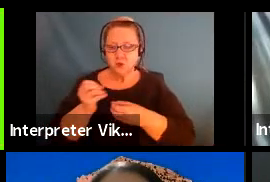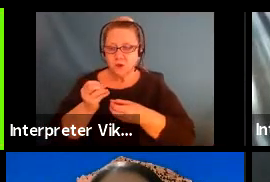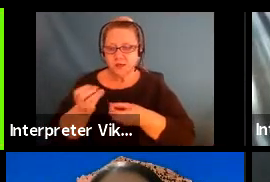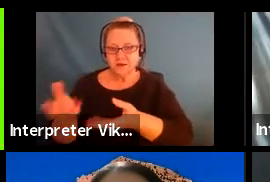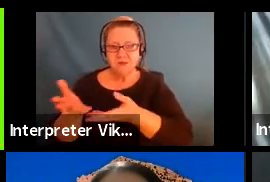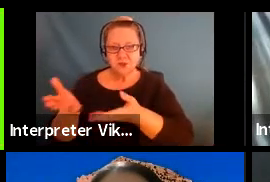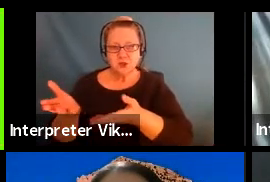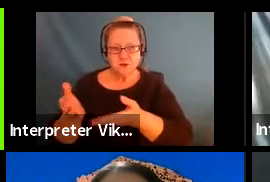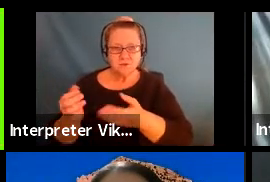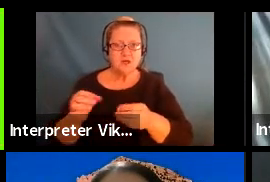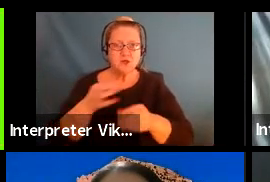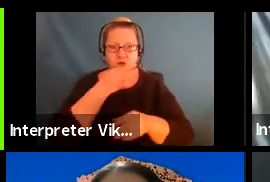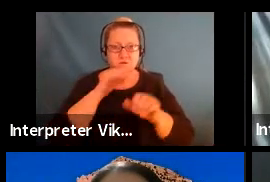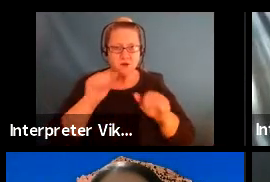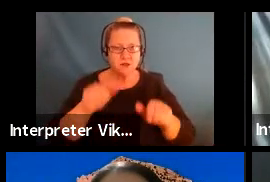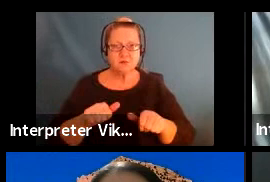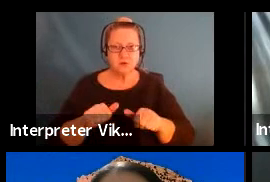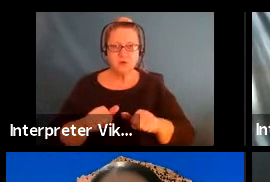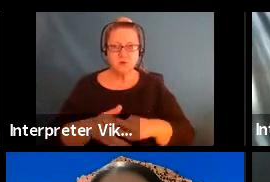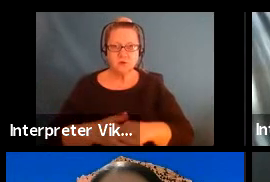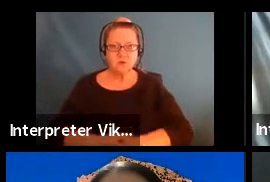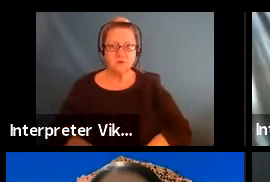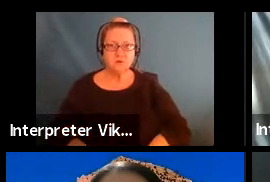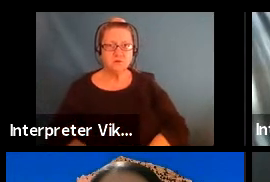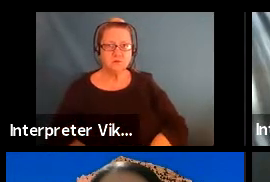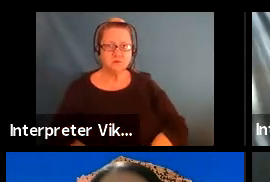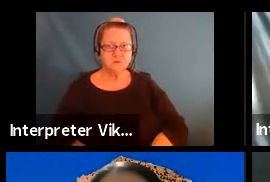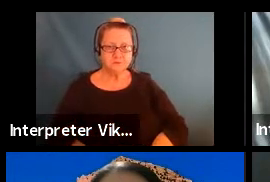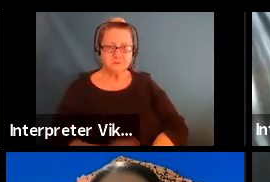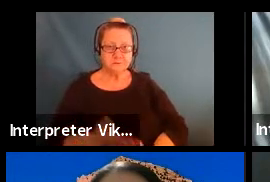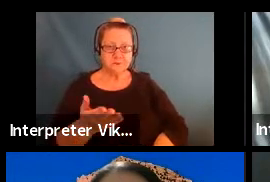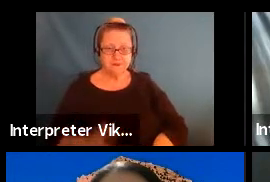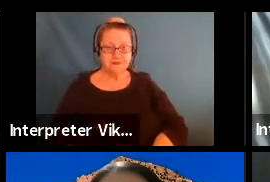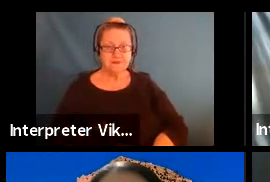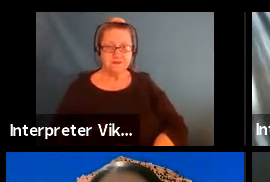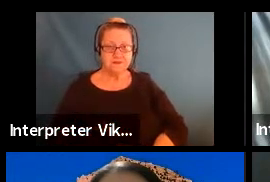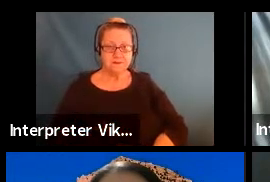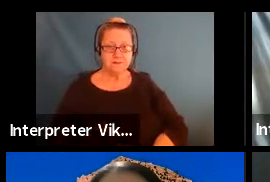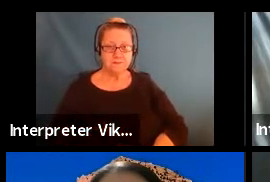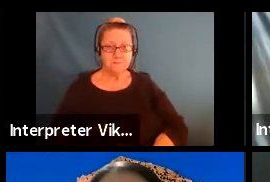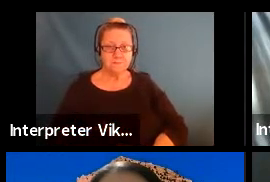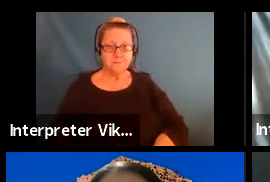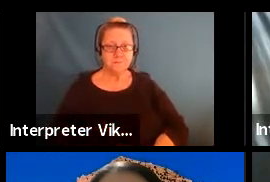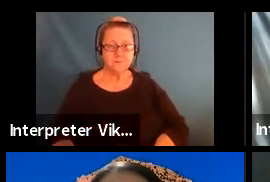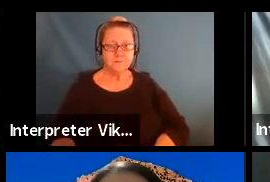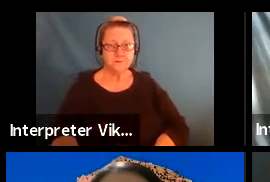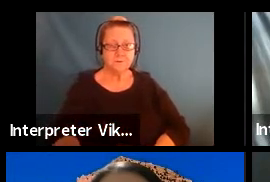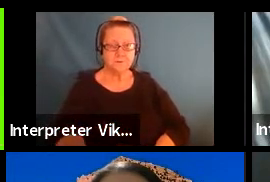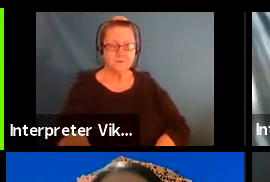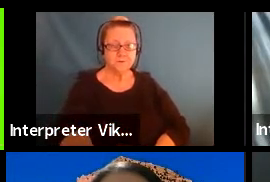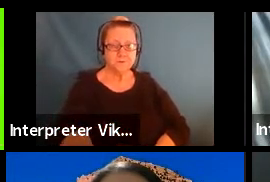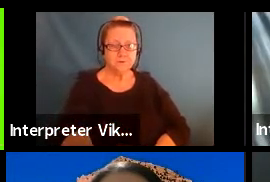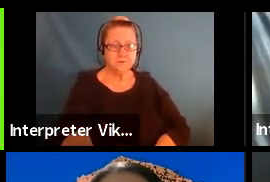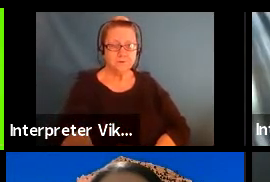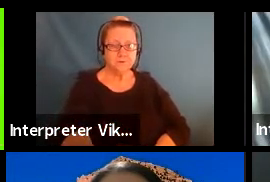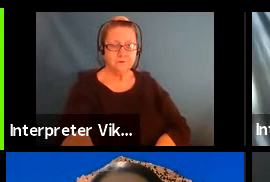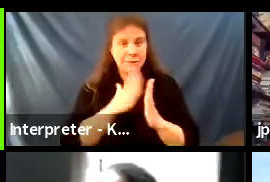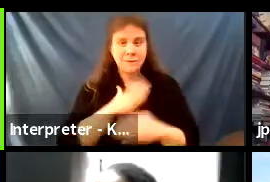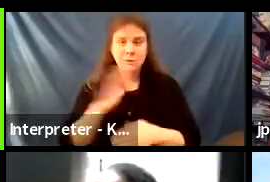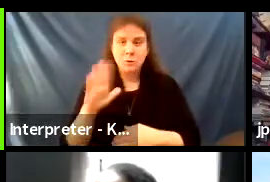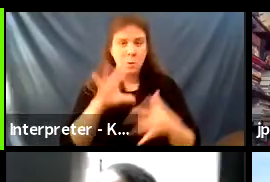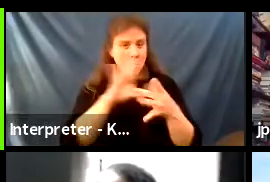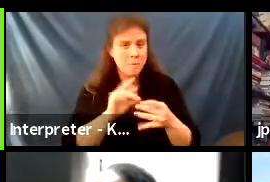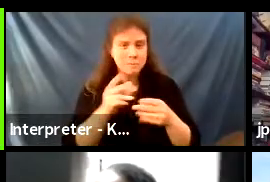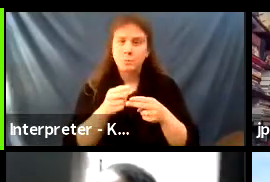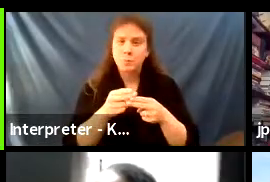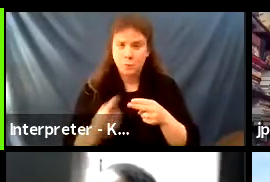shortly. And quick comment, I'm going to ask that everyone, and thank you, Lisa, everyone keep your comments as brief as you can, because there's